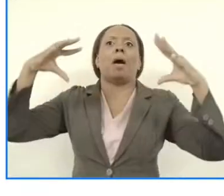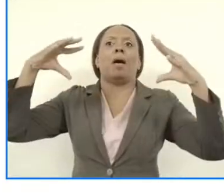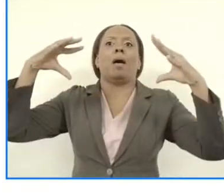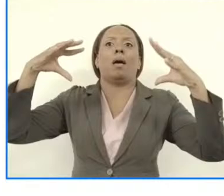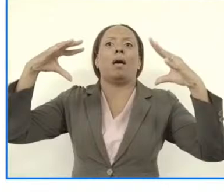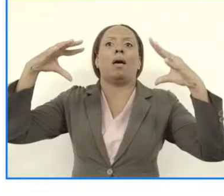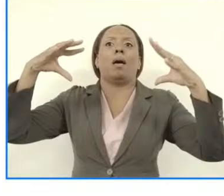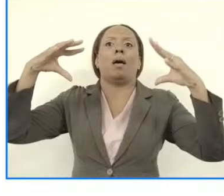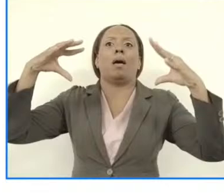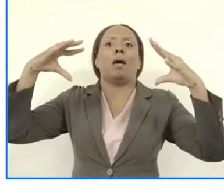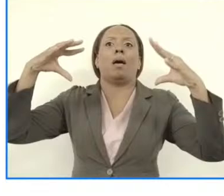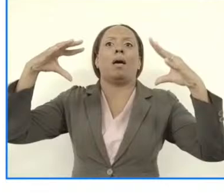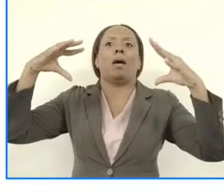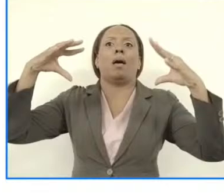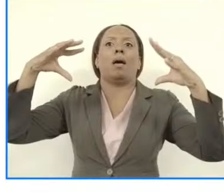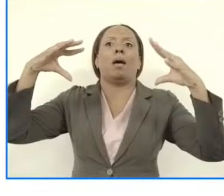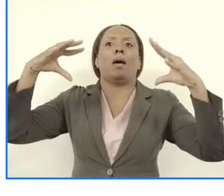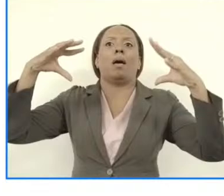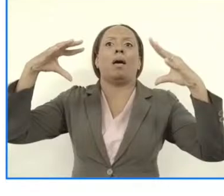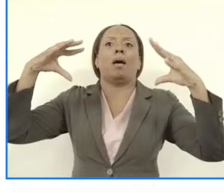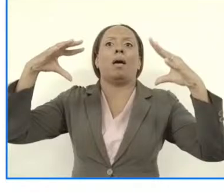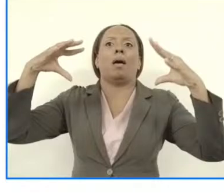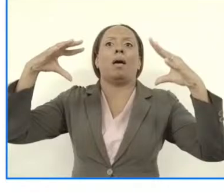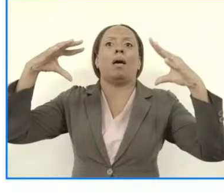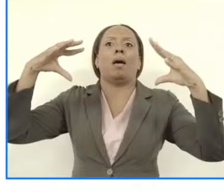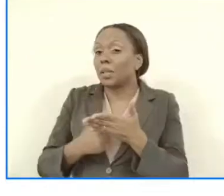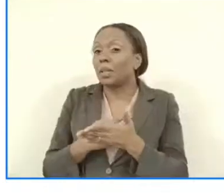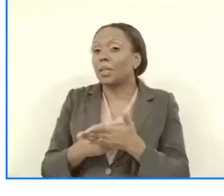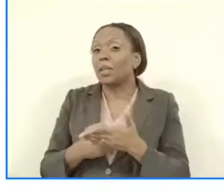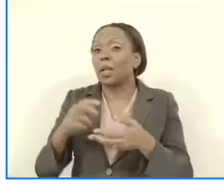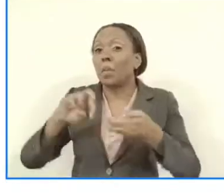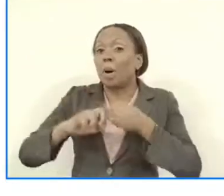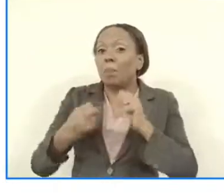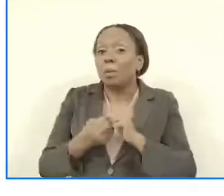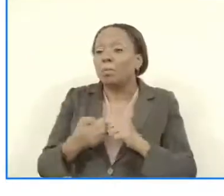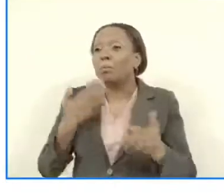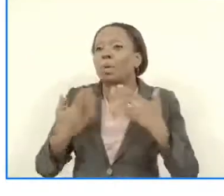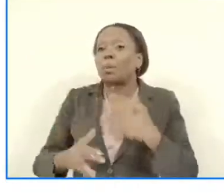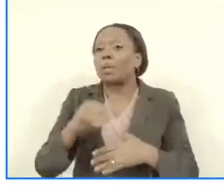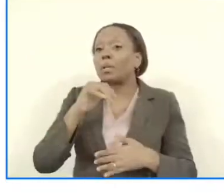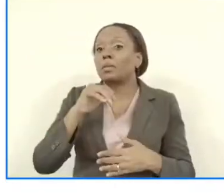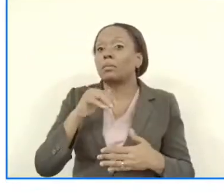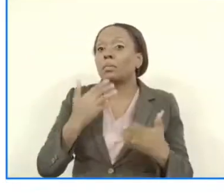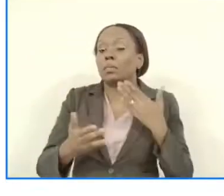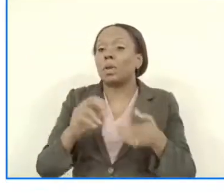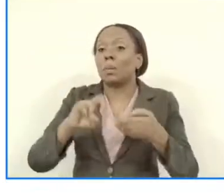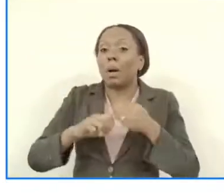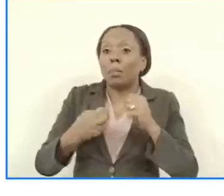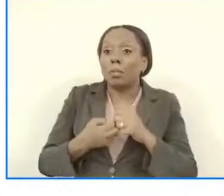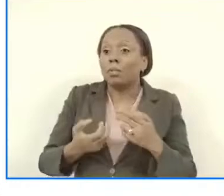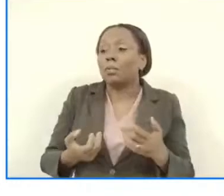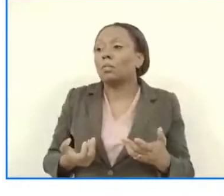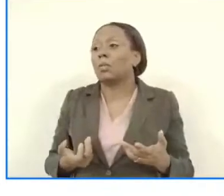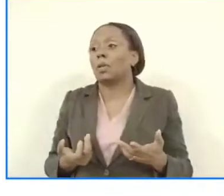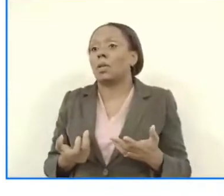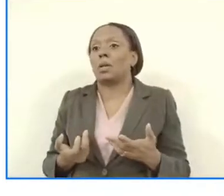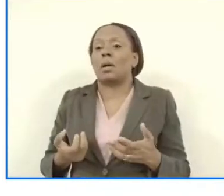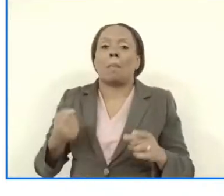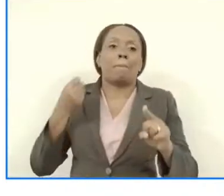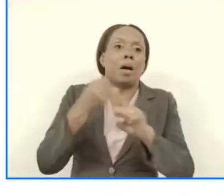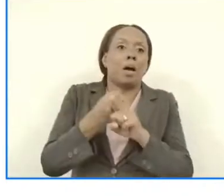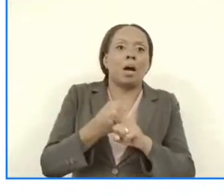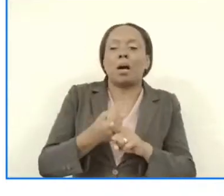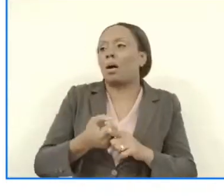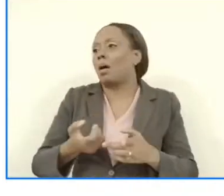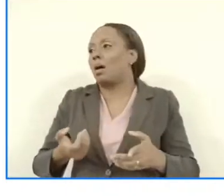some instances, the fault itself may have cleared itself, so you may not actually see anything on the line anymore. It may have struck and then blown away, and